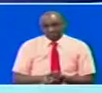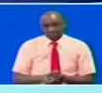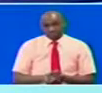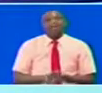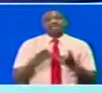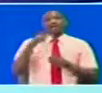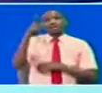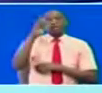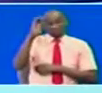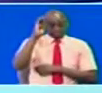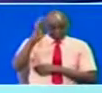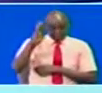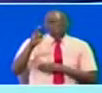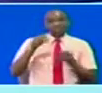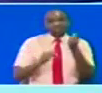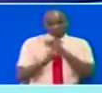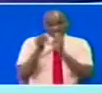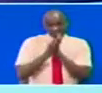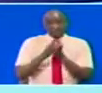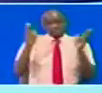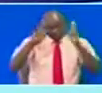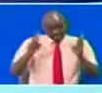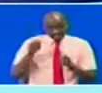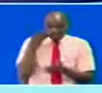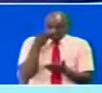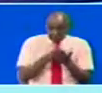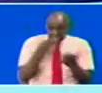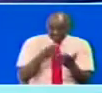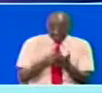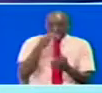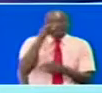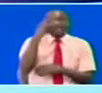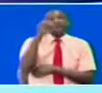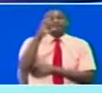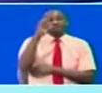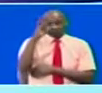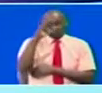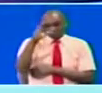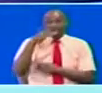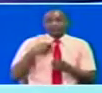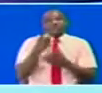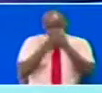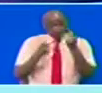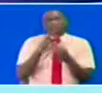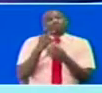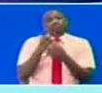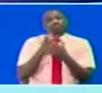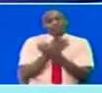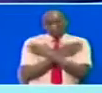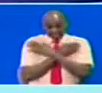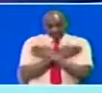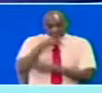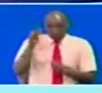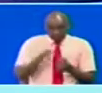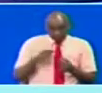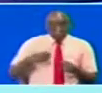And the KCB Foundation and the International Finance Corporation have announced the launch of a joint partnership that will impart